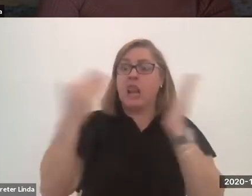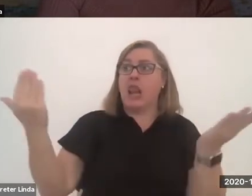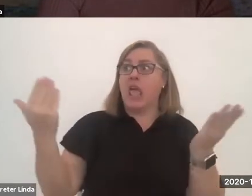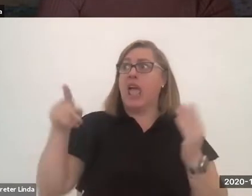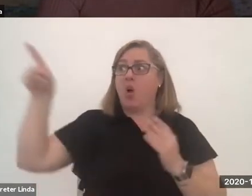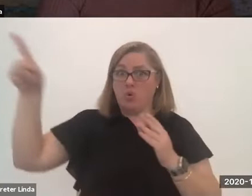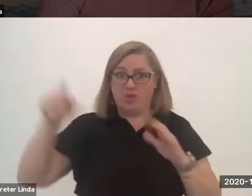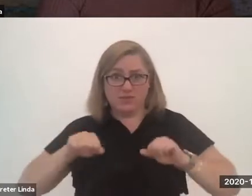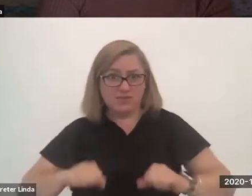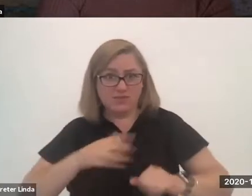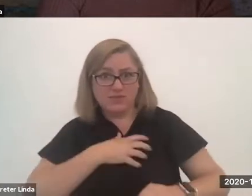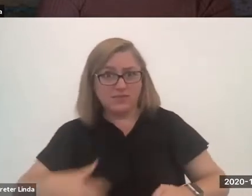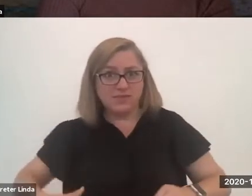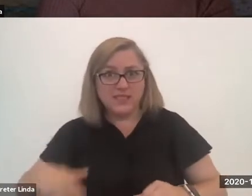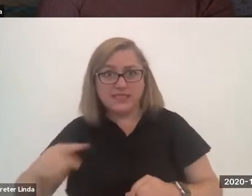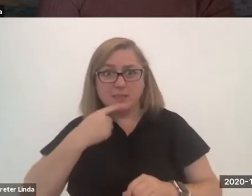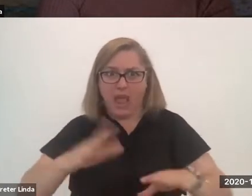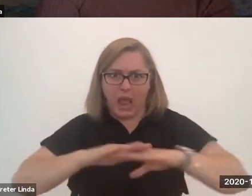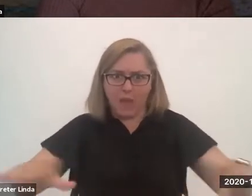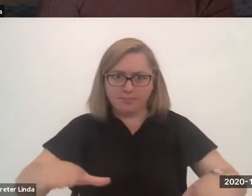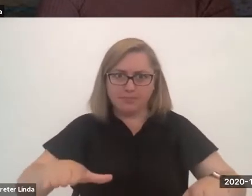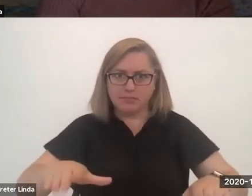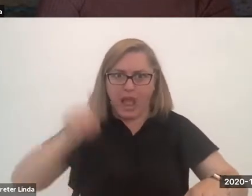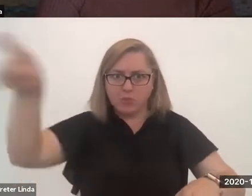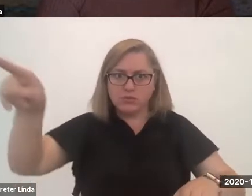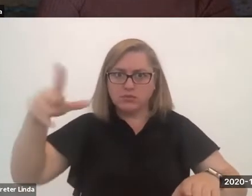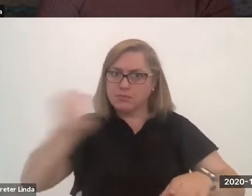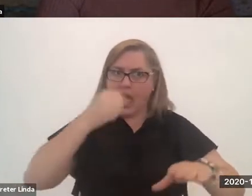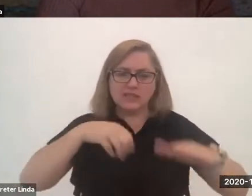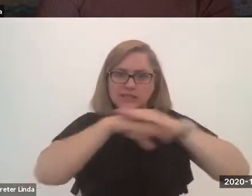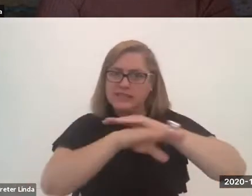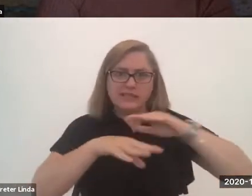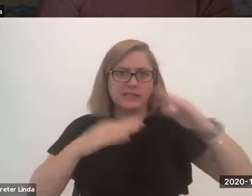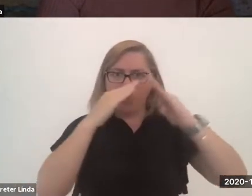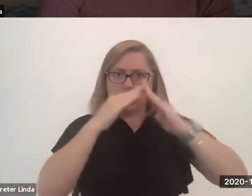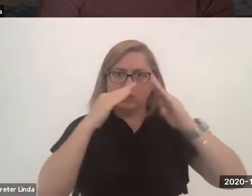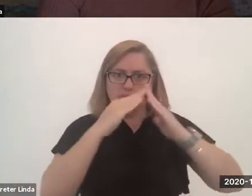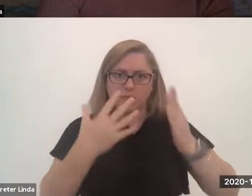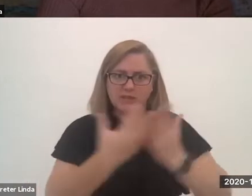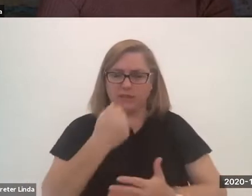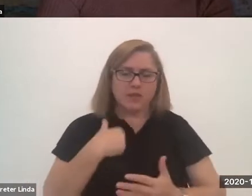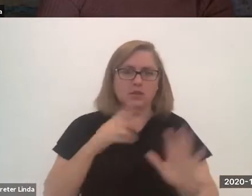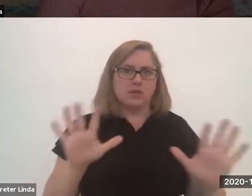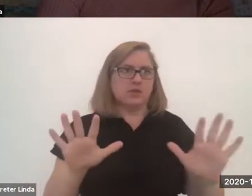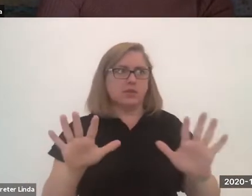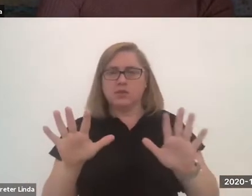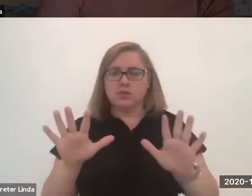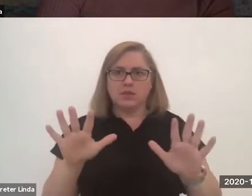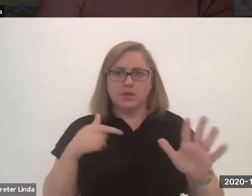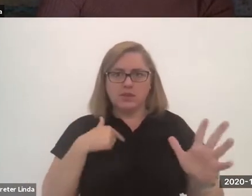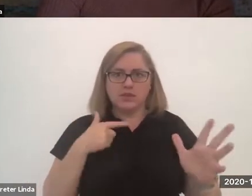is telling me that actually it's illegal to not stay inside that space to be safe. I'm going, well, was I okay? I don't know how